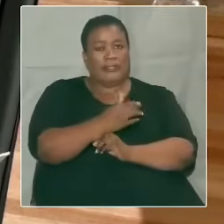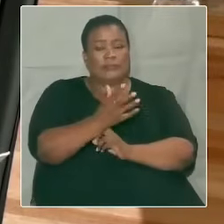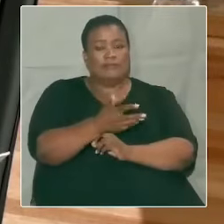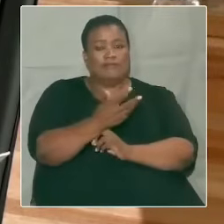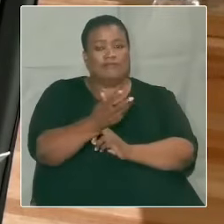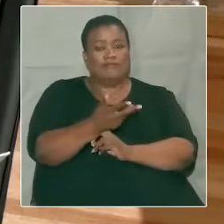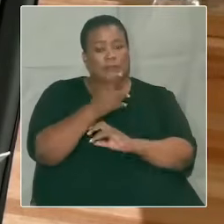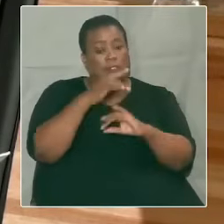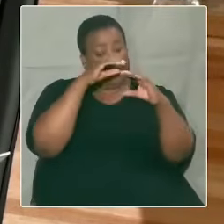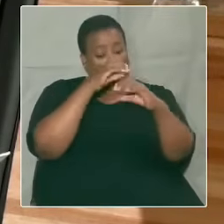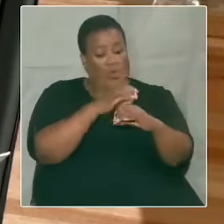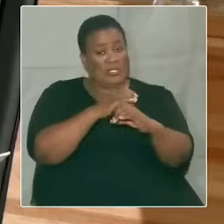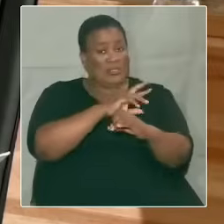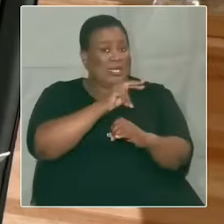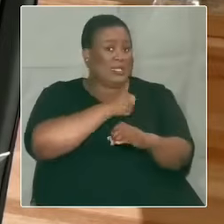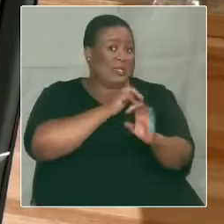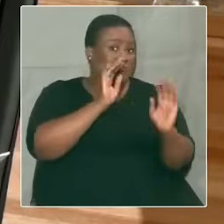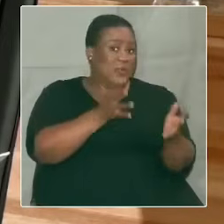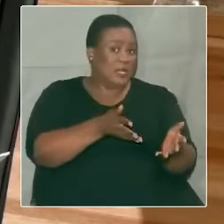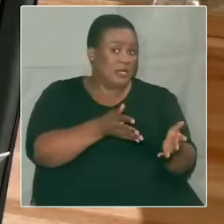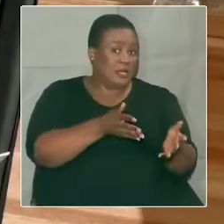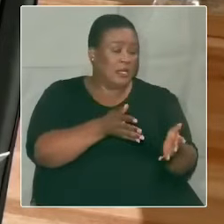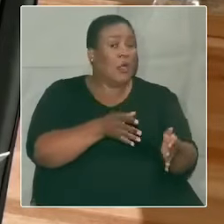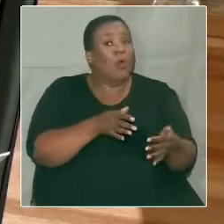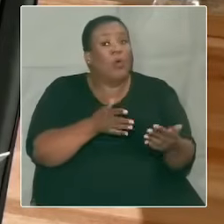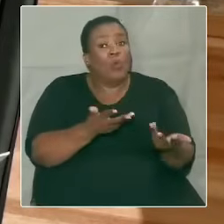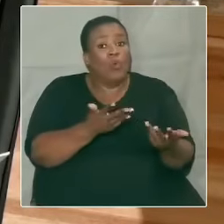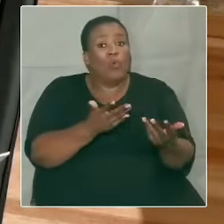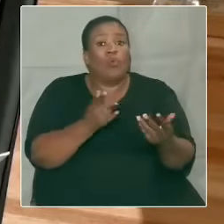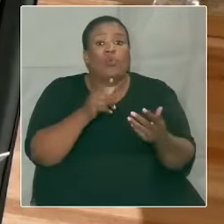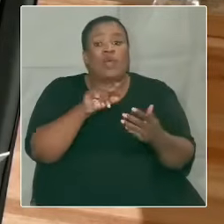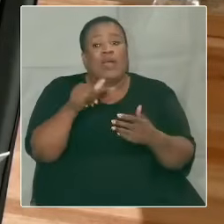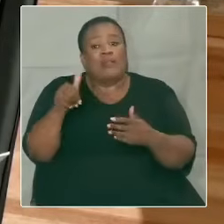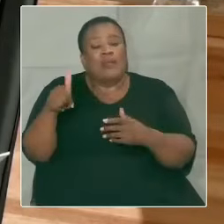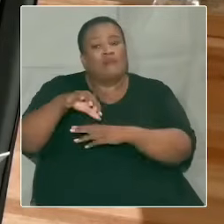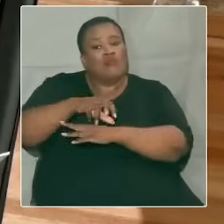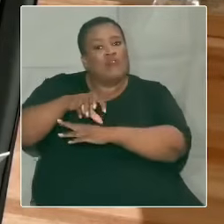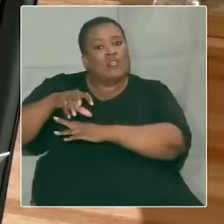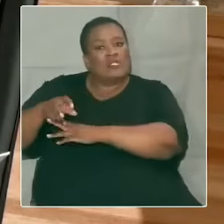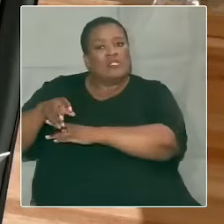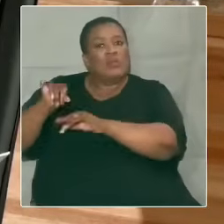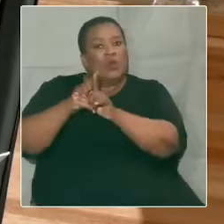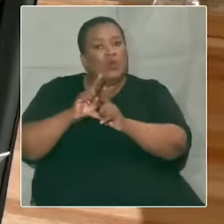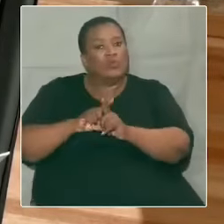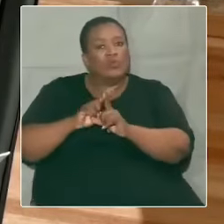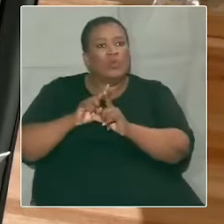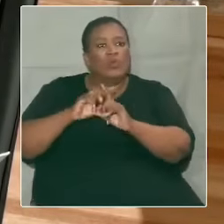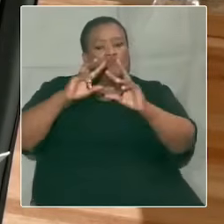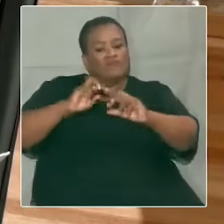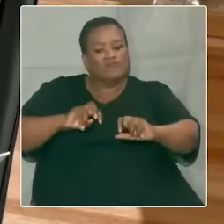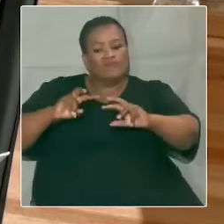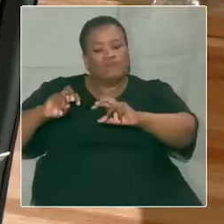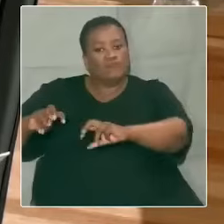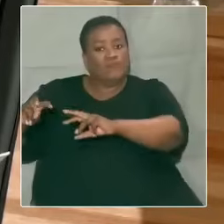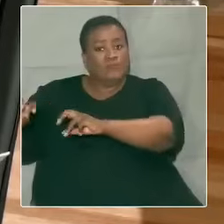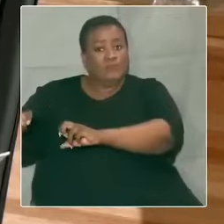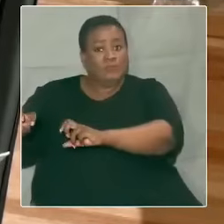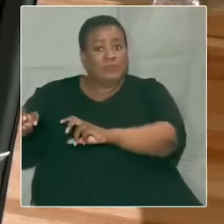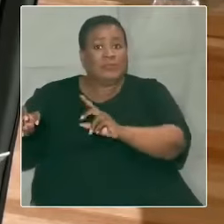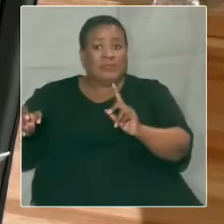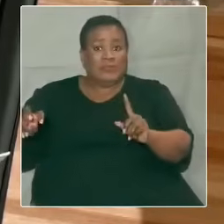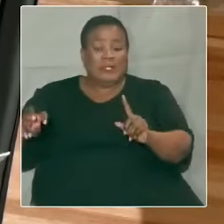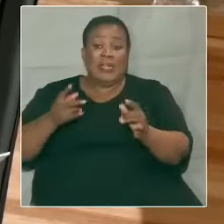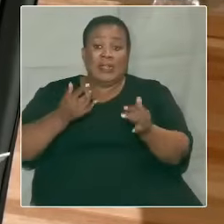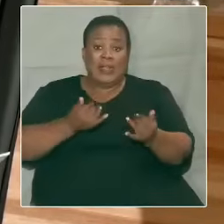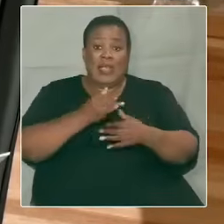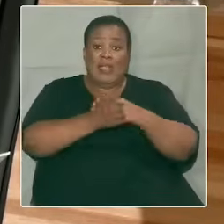looking at KZN, or had it looked at other provinces beyond KZN? We are now in 2018